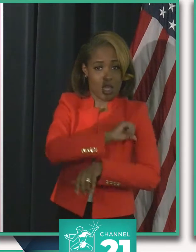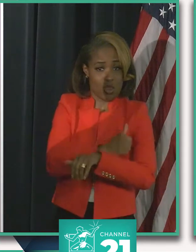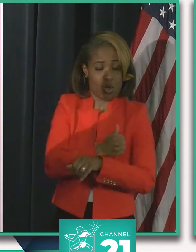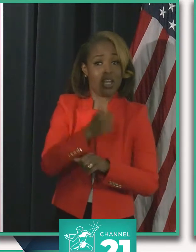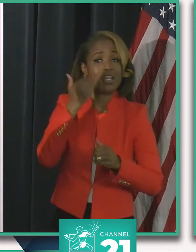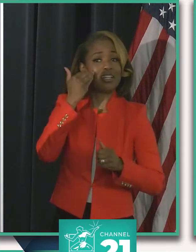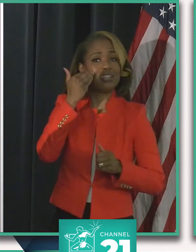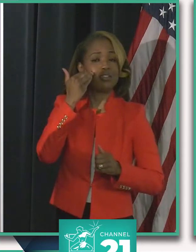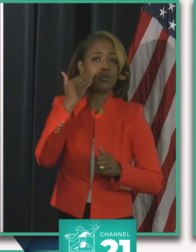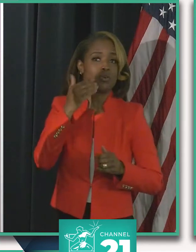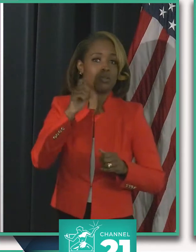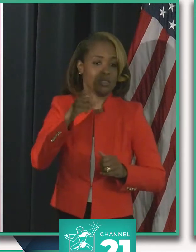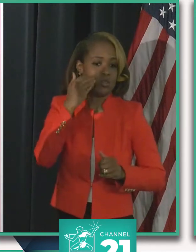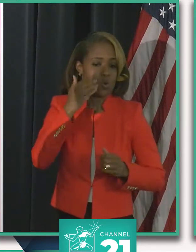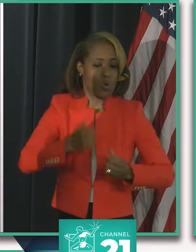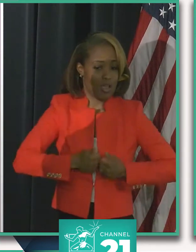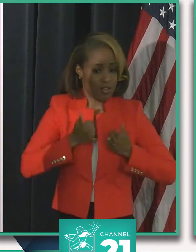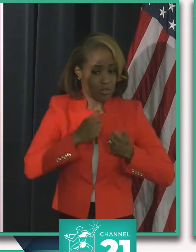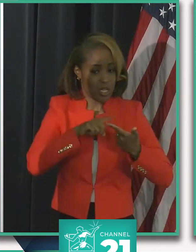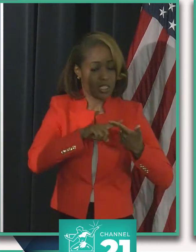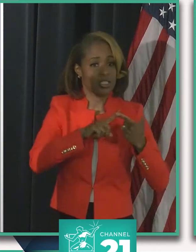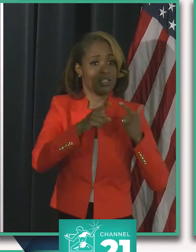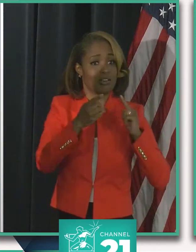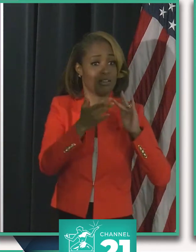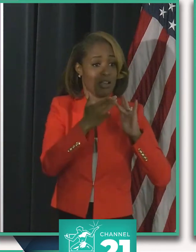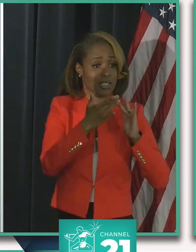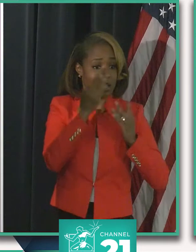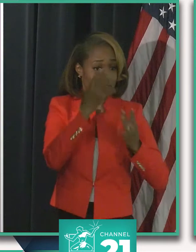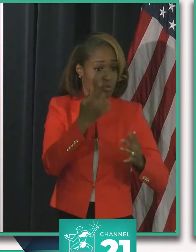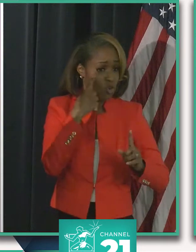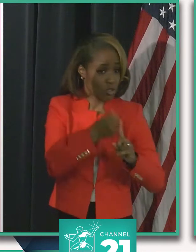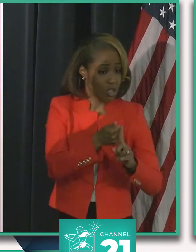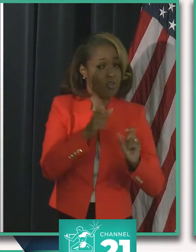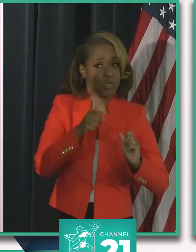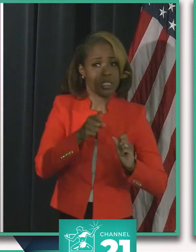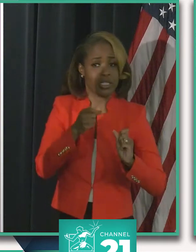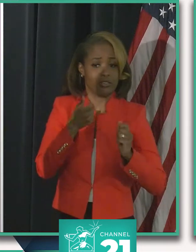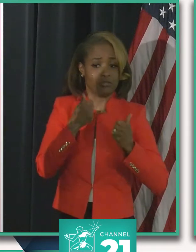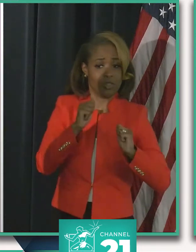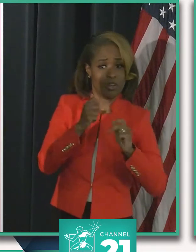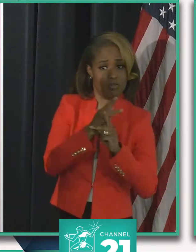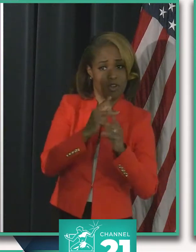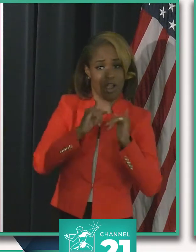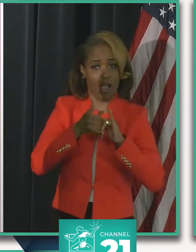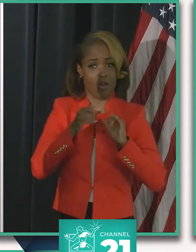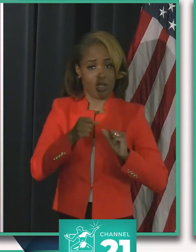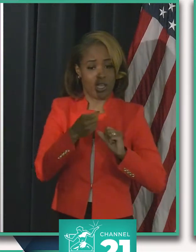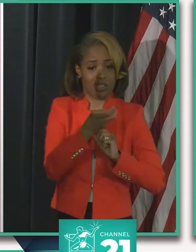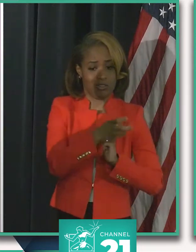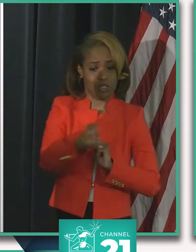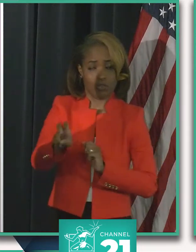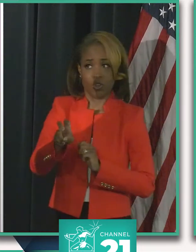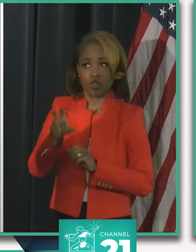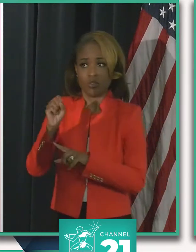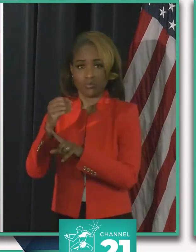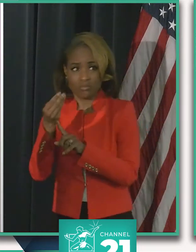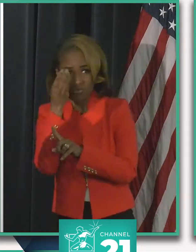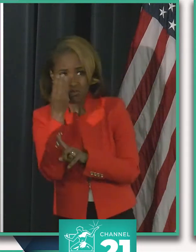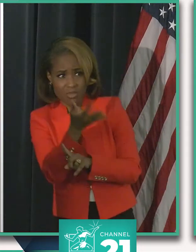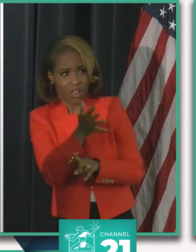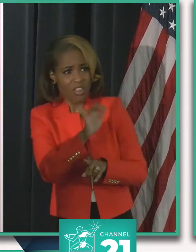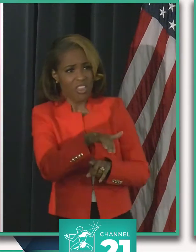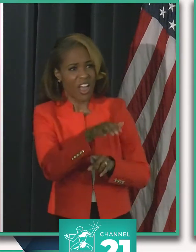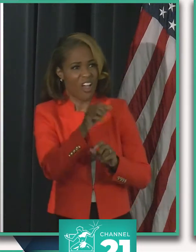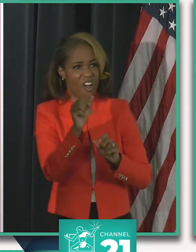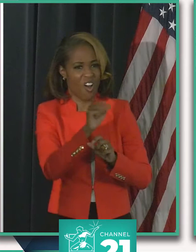contact information for of how to reach you, and then we can look up and figure out how we can transfer those lots to you. Let her know to give that offline. I